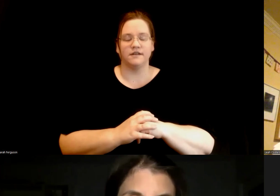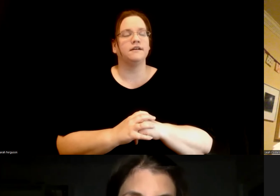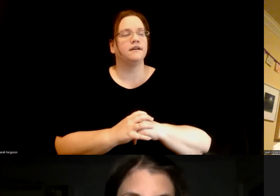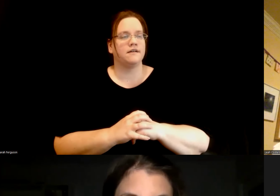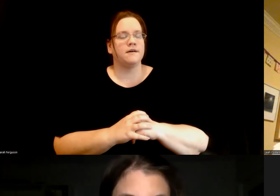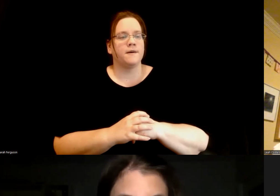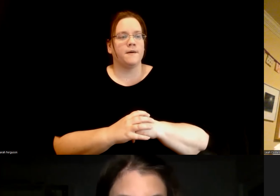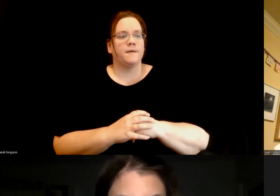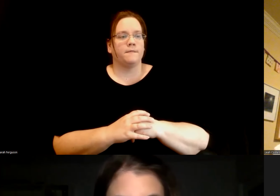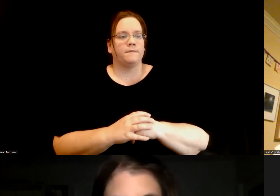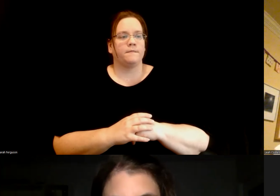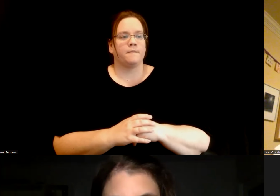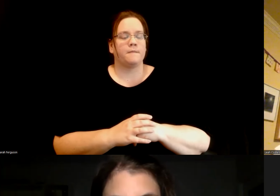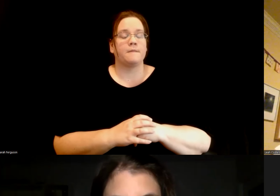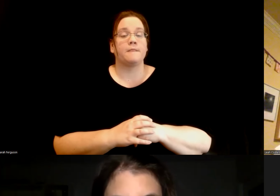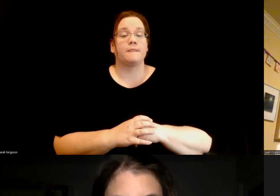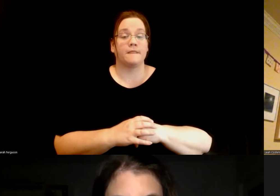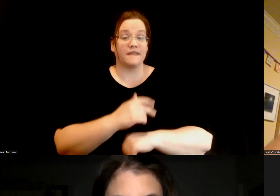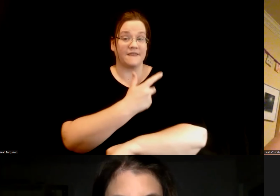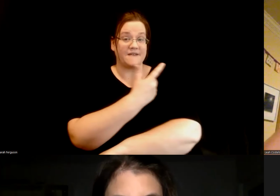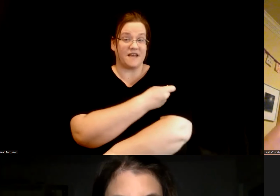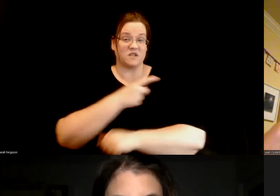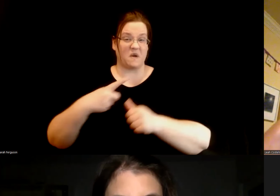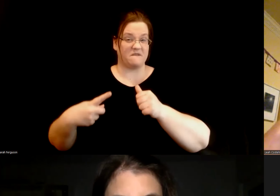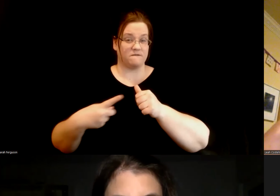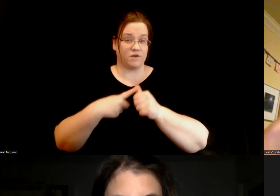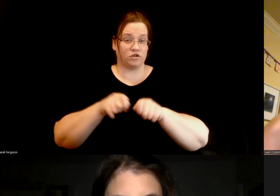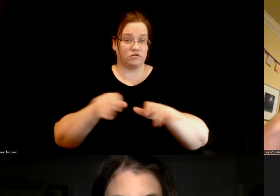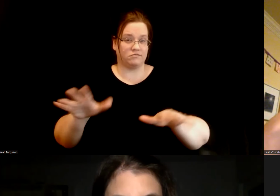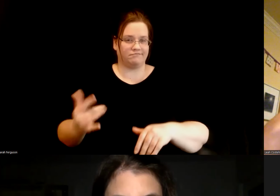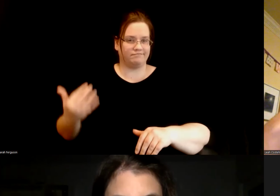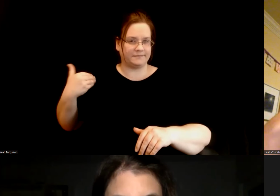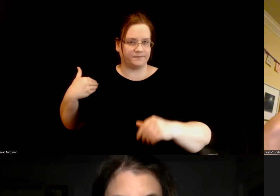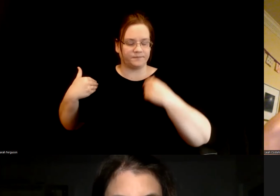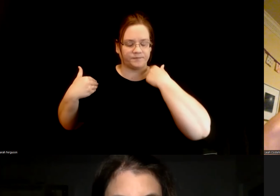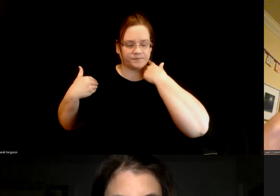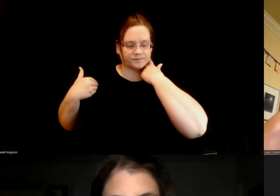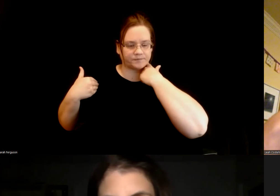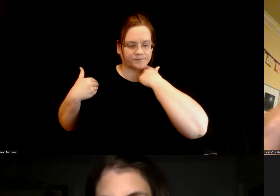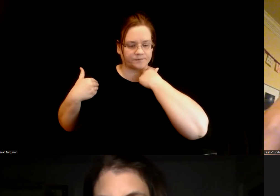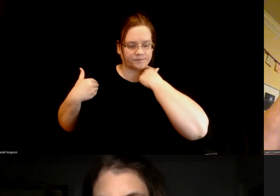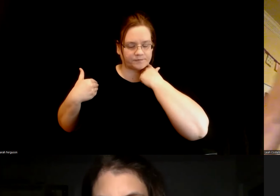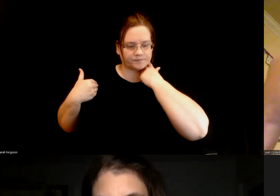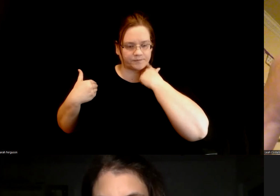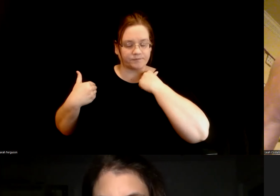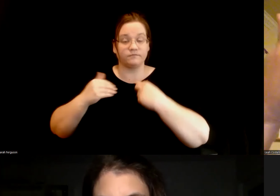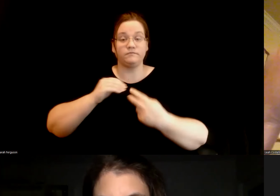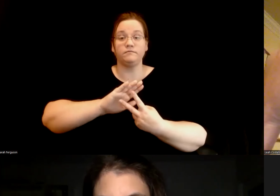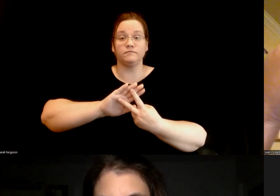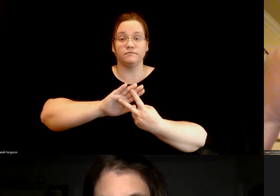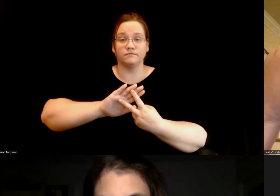So when the vaccines initially came out, we saw that they both protected